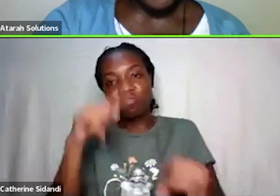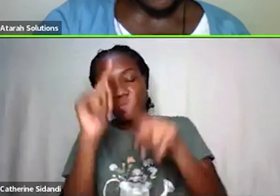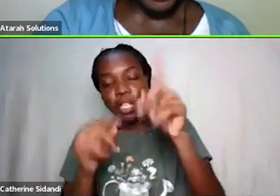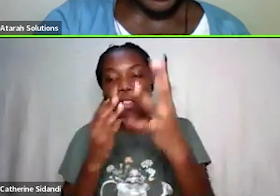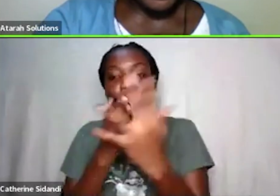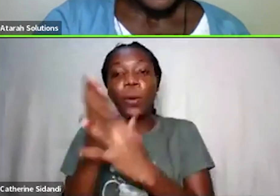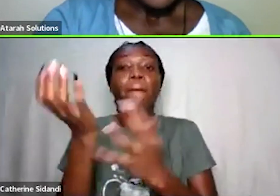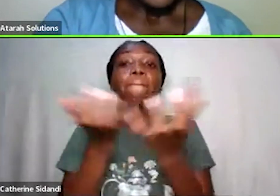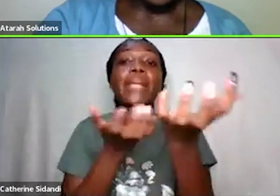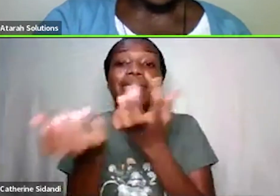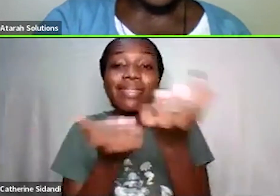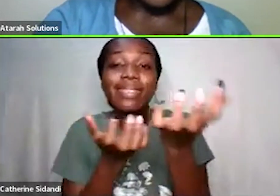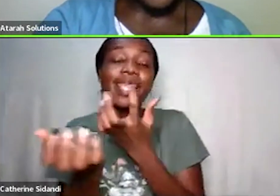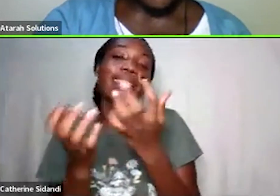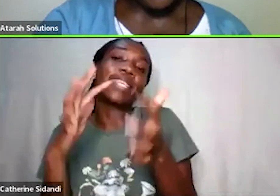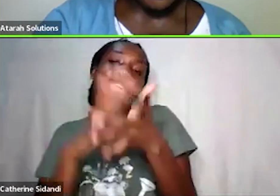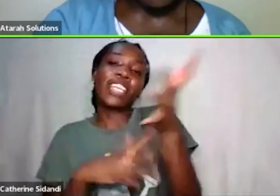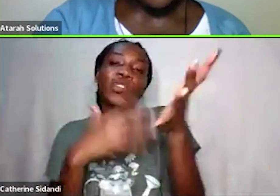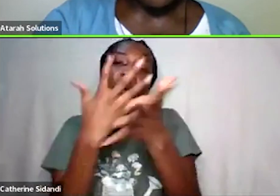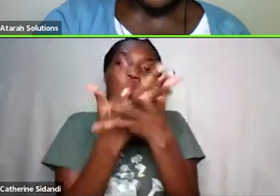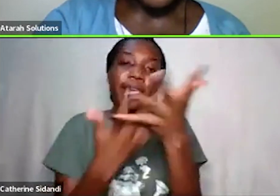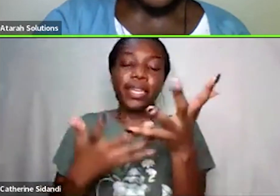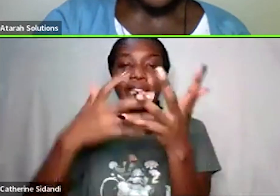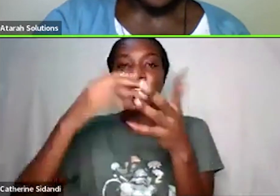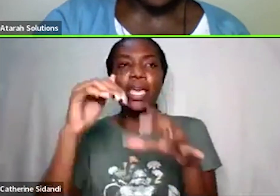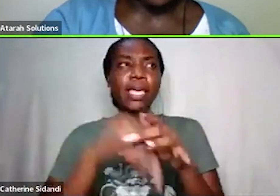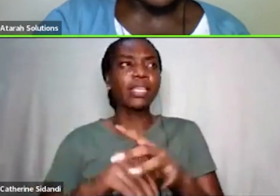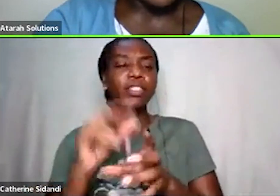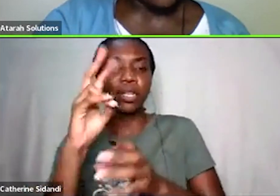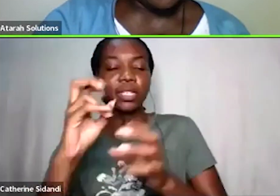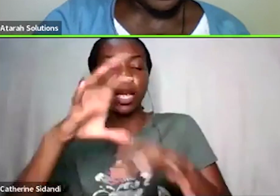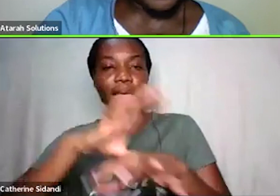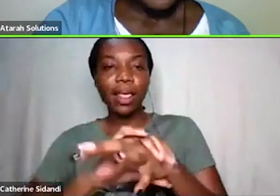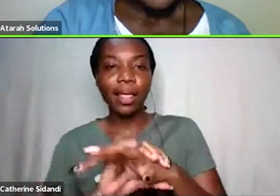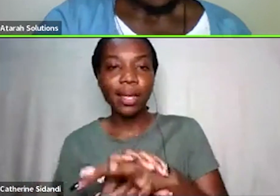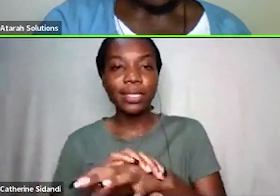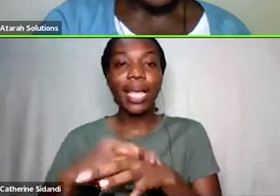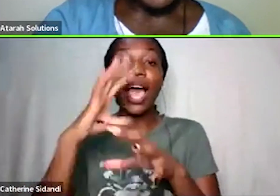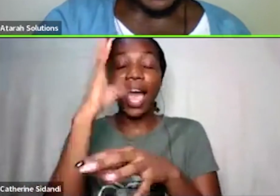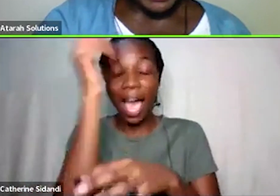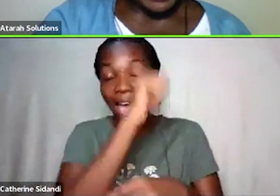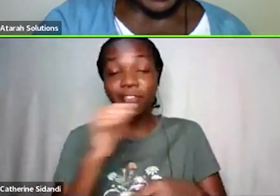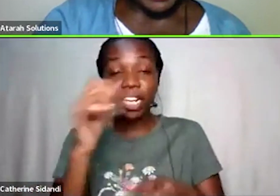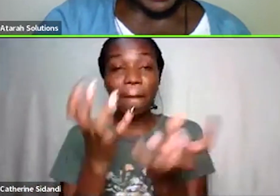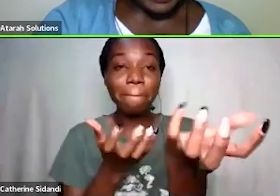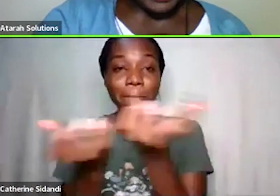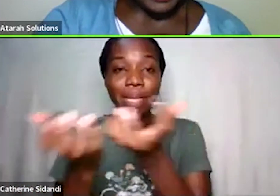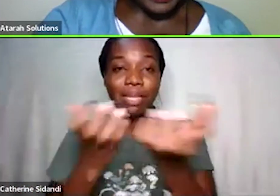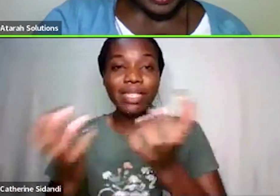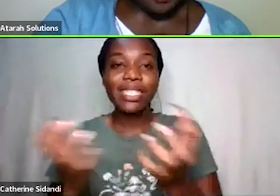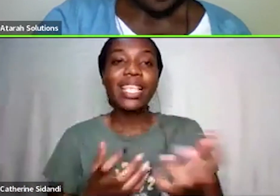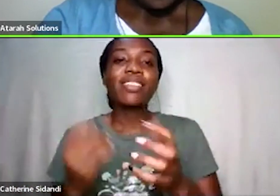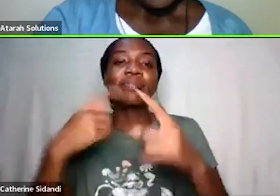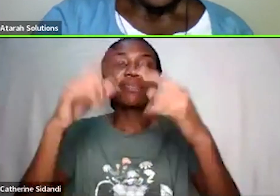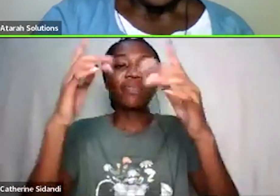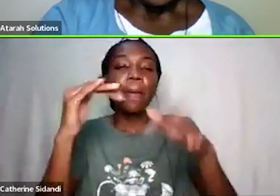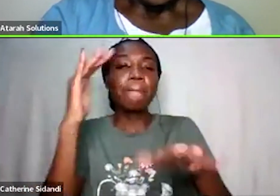business networking. In 20, she won Africa Business Hero of the Year Award, building a